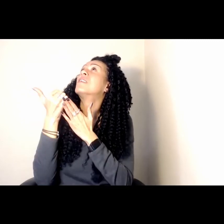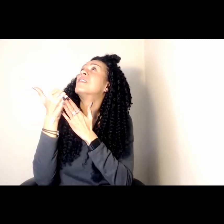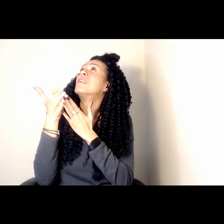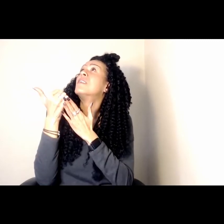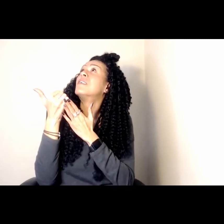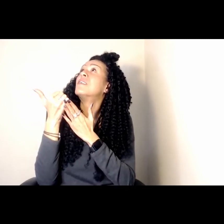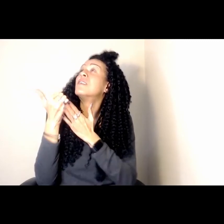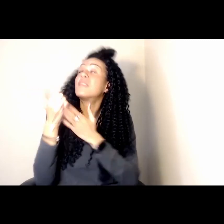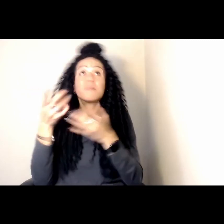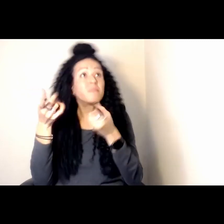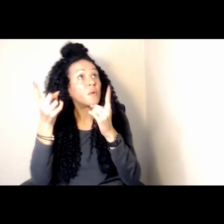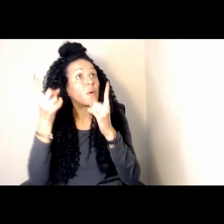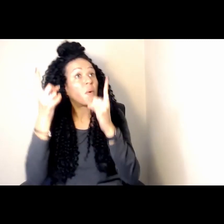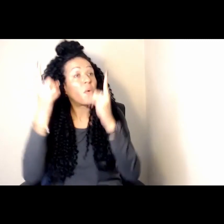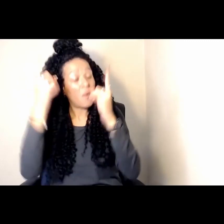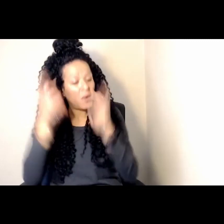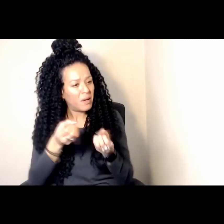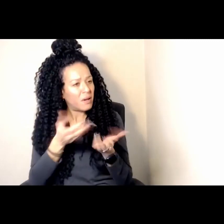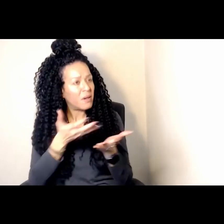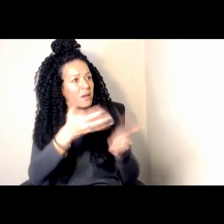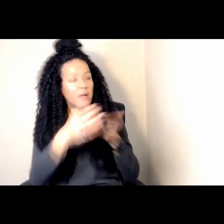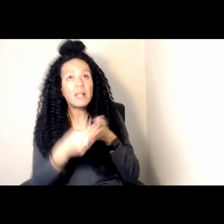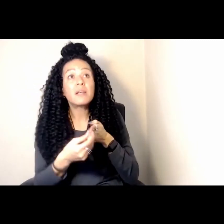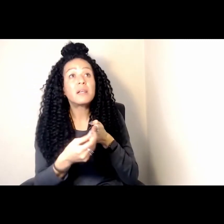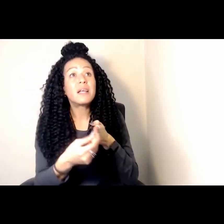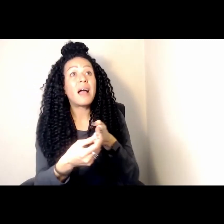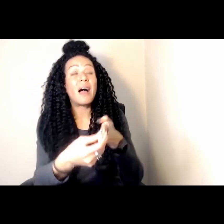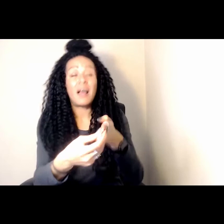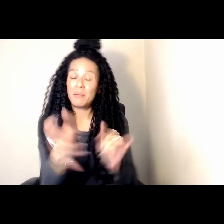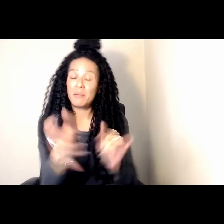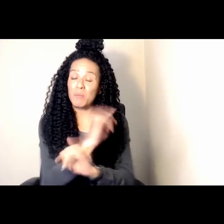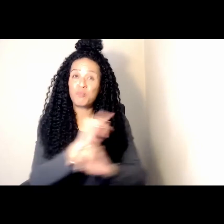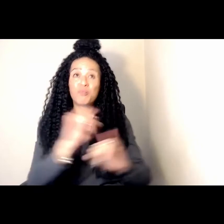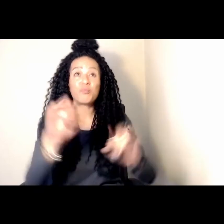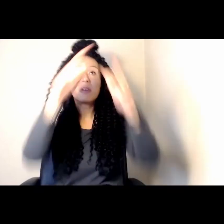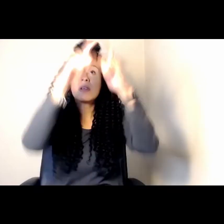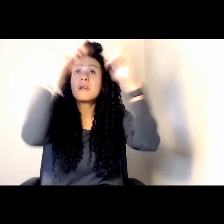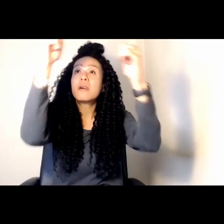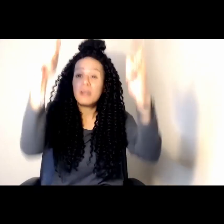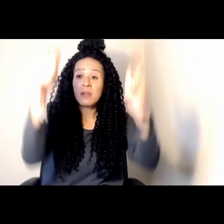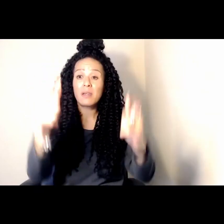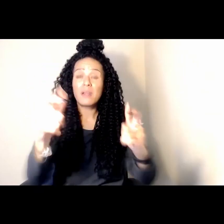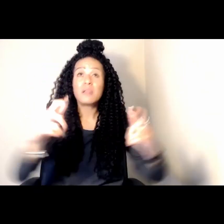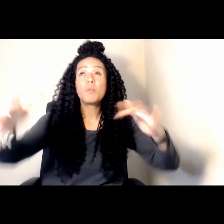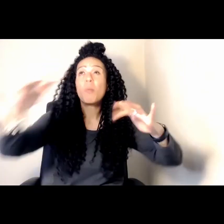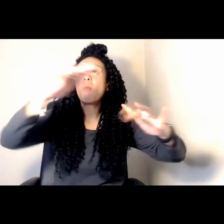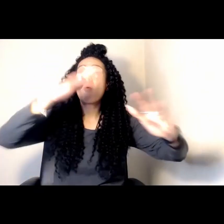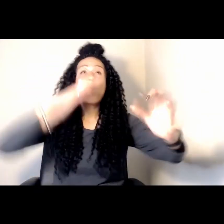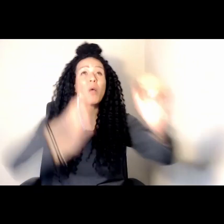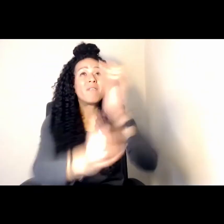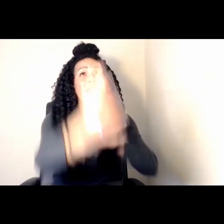before her moved an awful guiding smoke